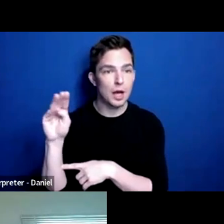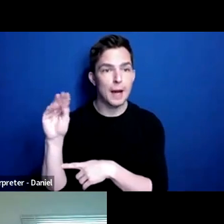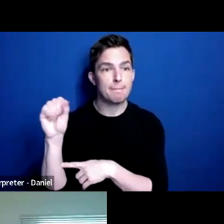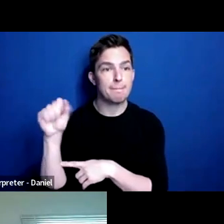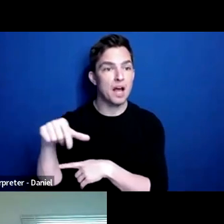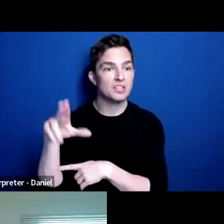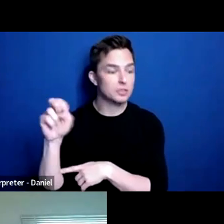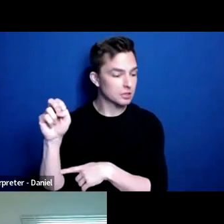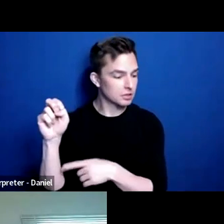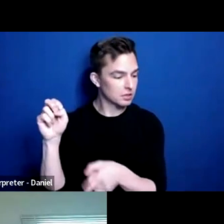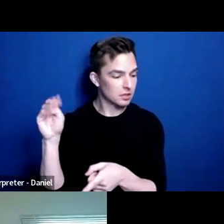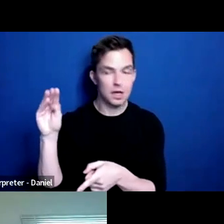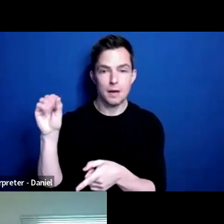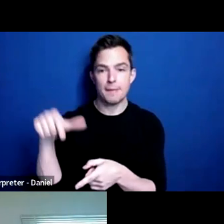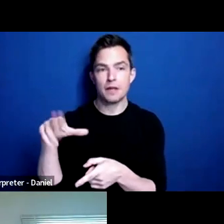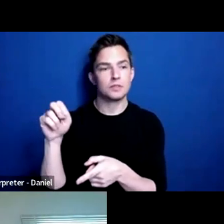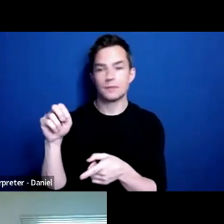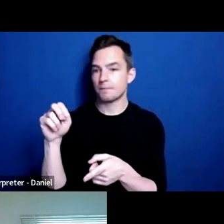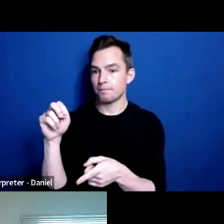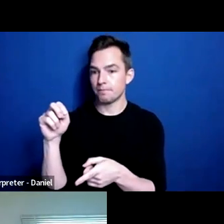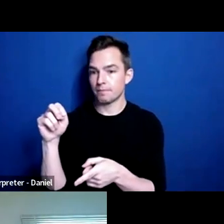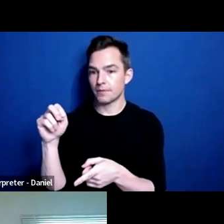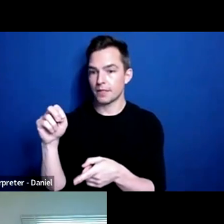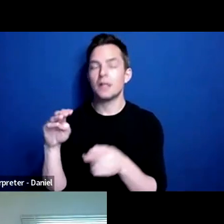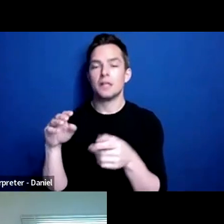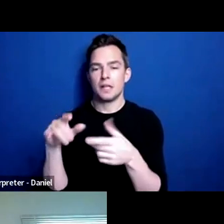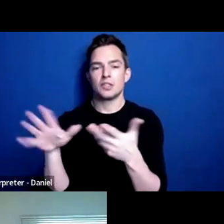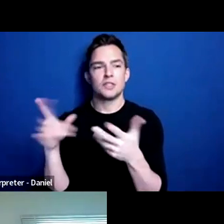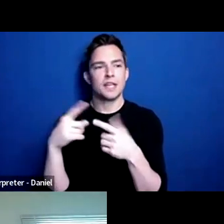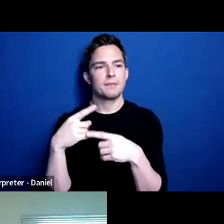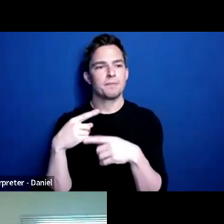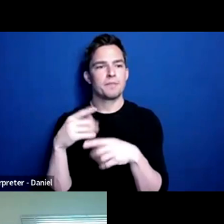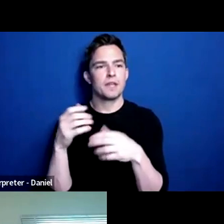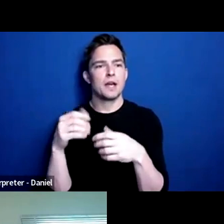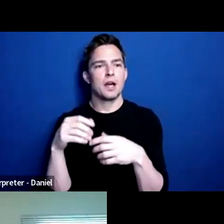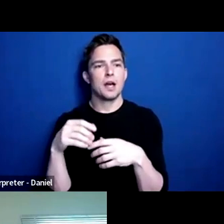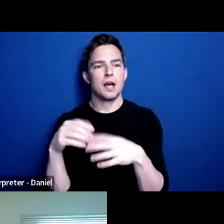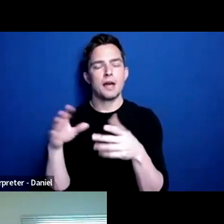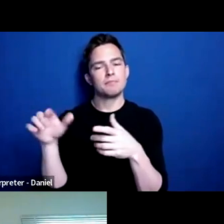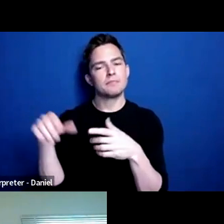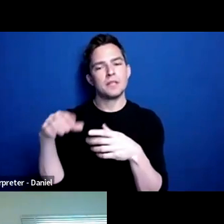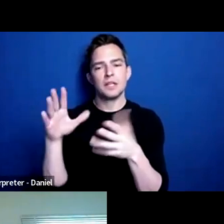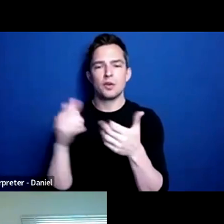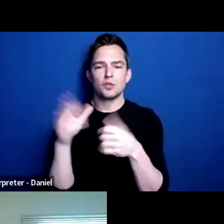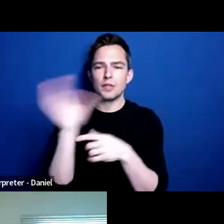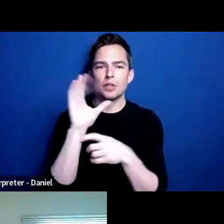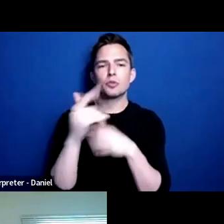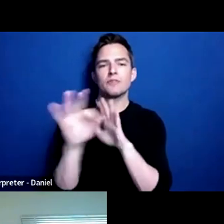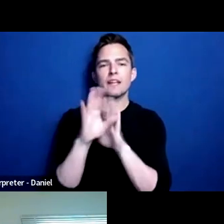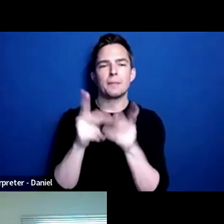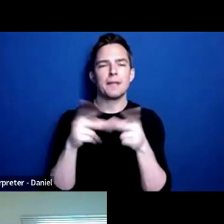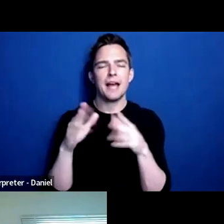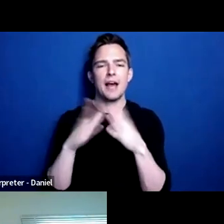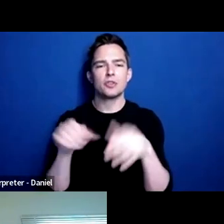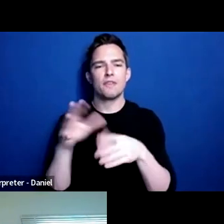but no one is thinking, let's make sure that we have housing opportunities available close by to a house of worship,